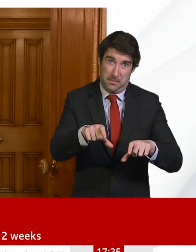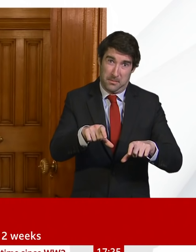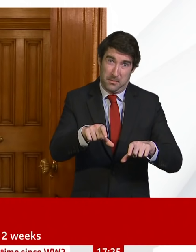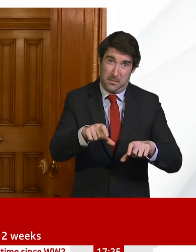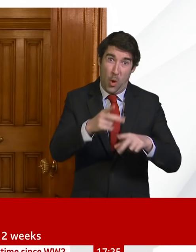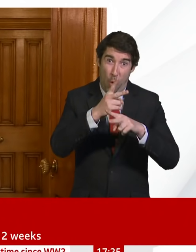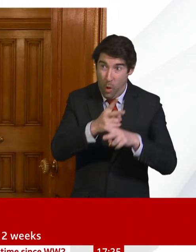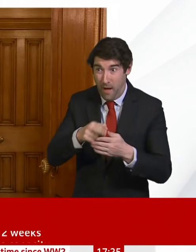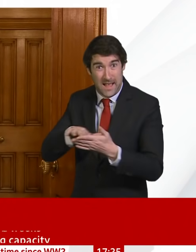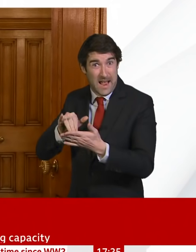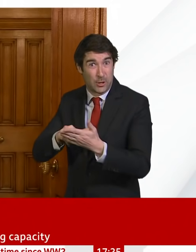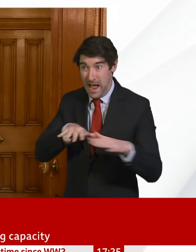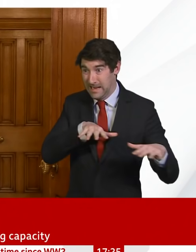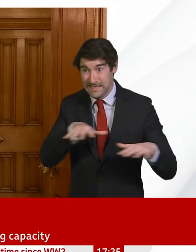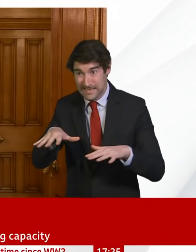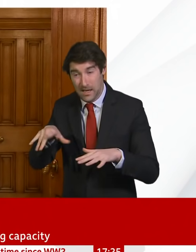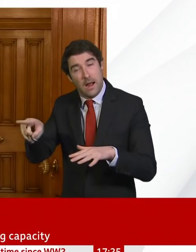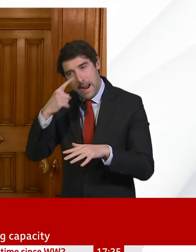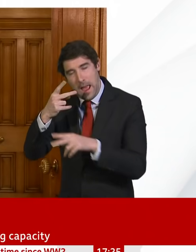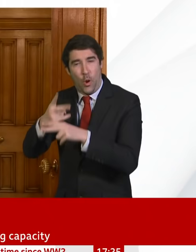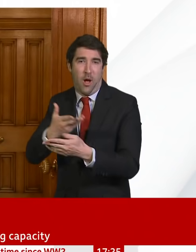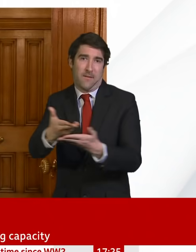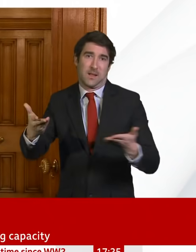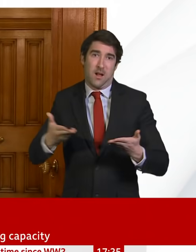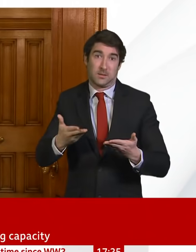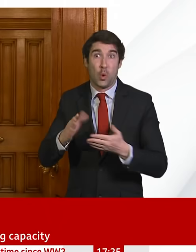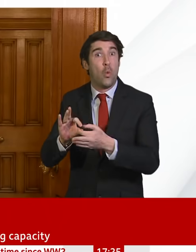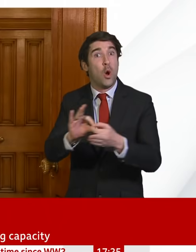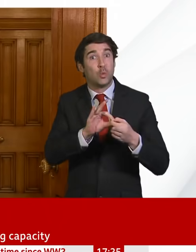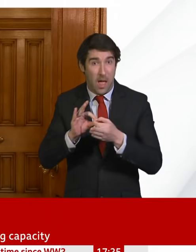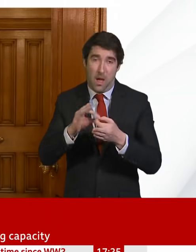will get through this working together. Thank you.